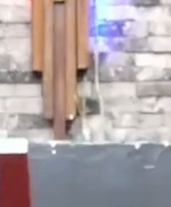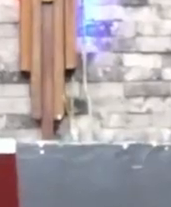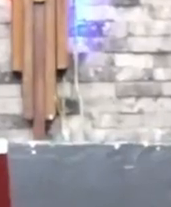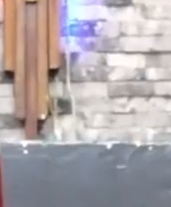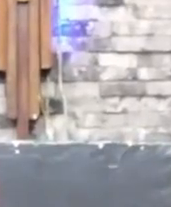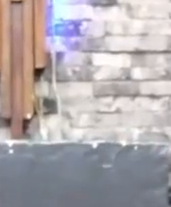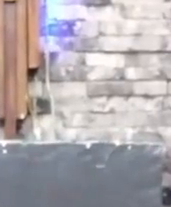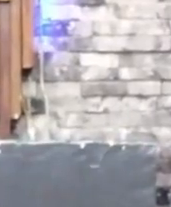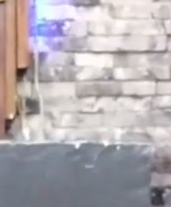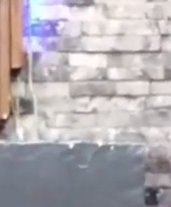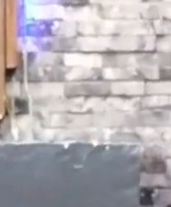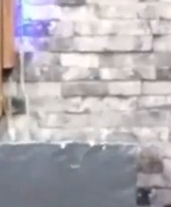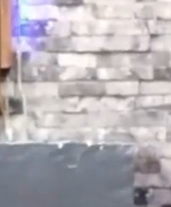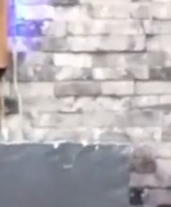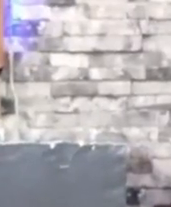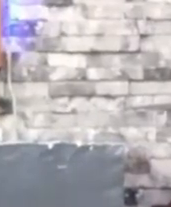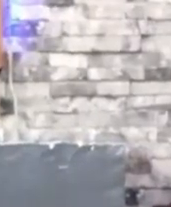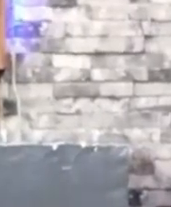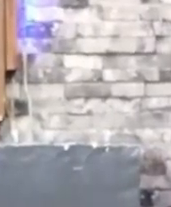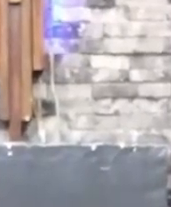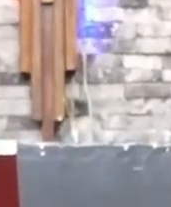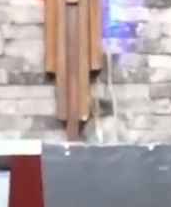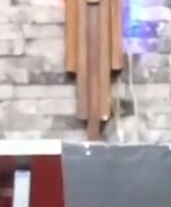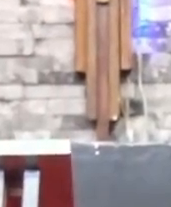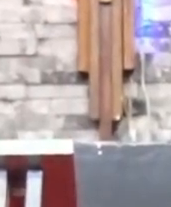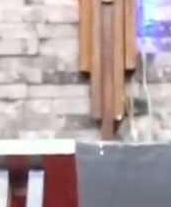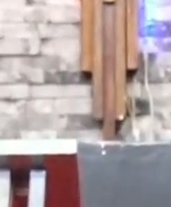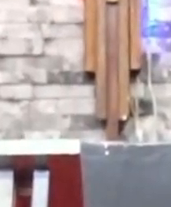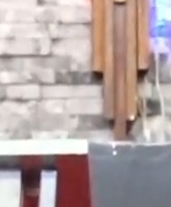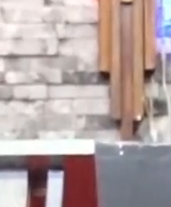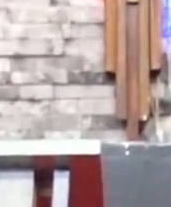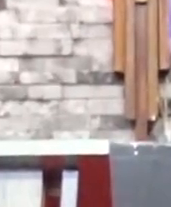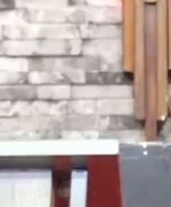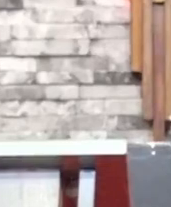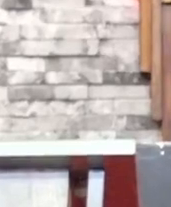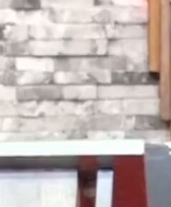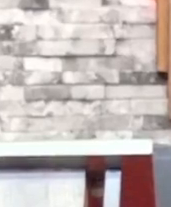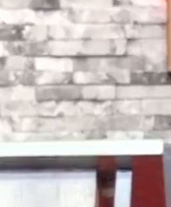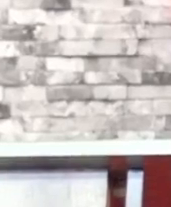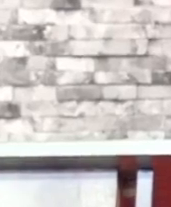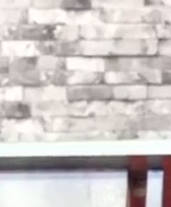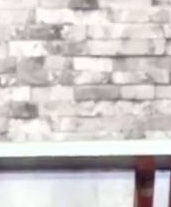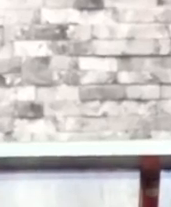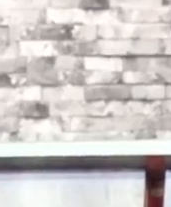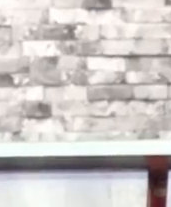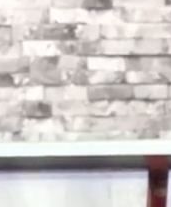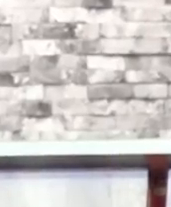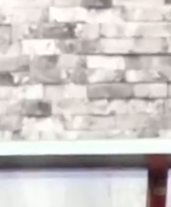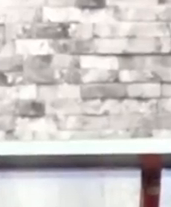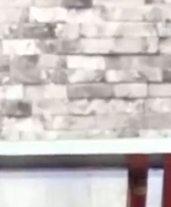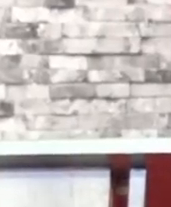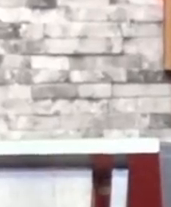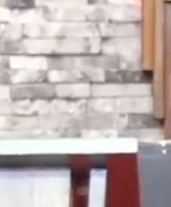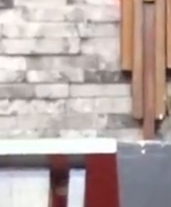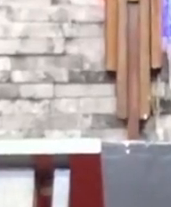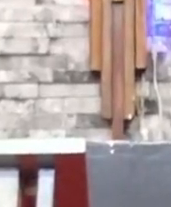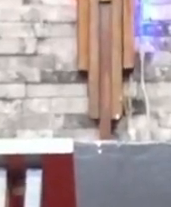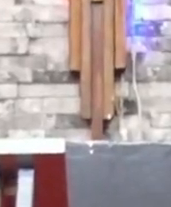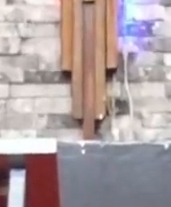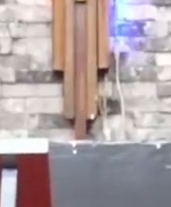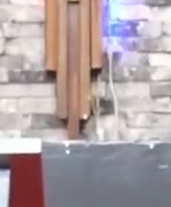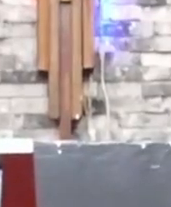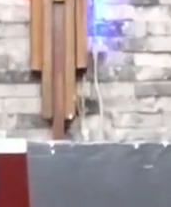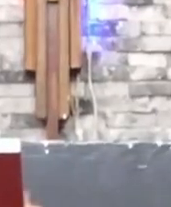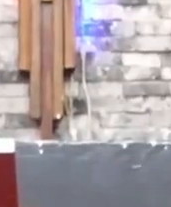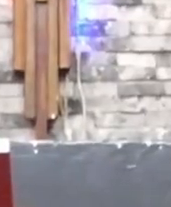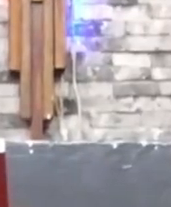carpenter. Wakawacha makazi yao, familia zao, wakamfuata huyu jamaa ambaye alikuwa anajulikana kama mwana wa seremala. What made